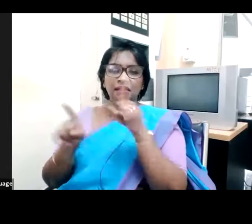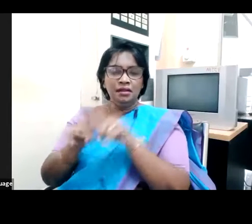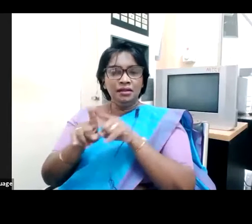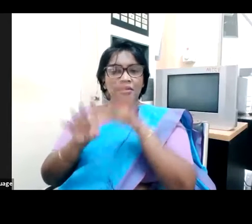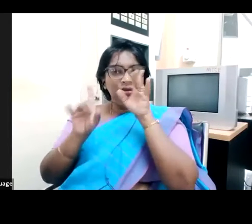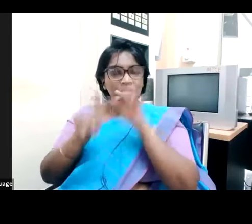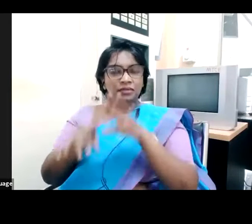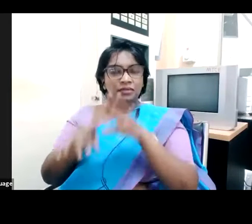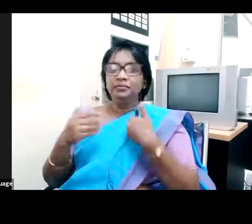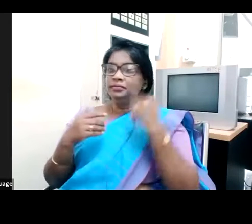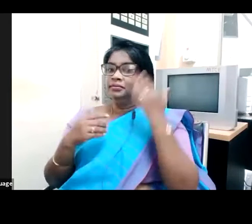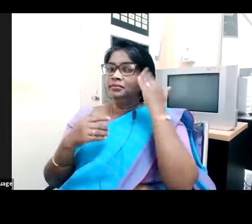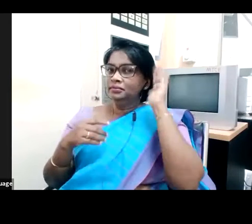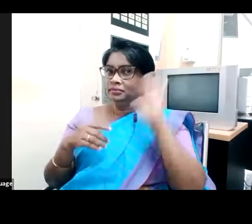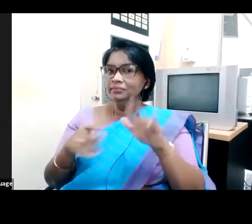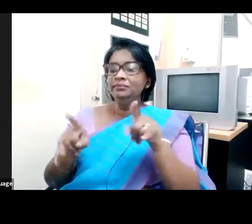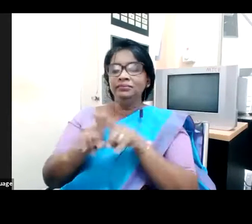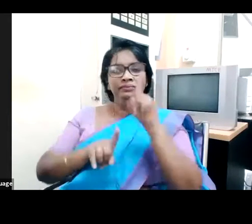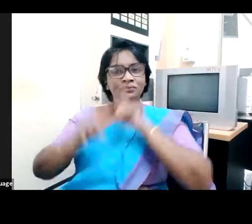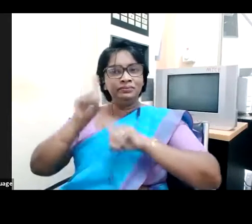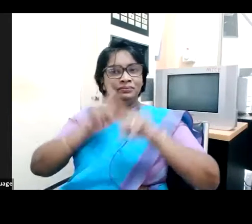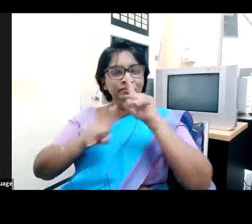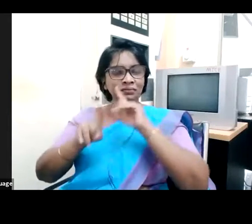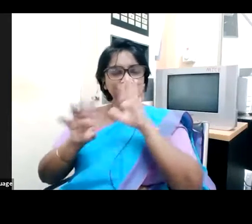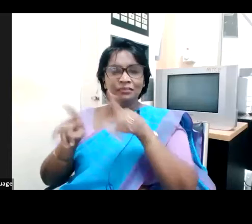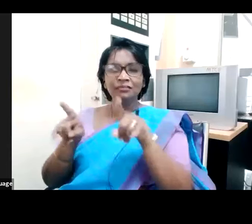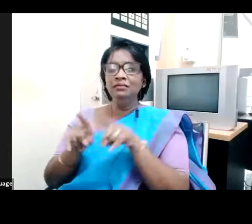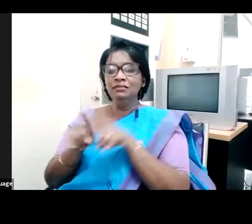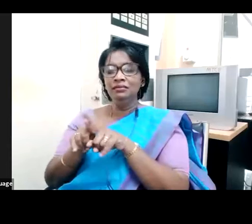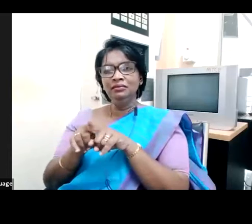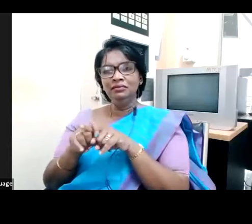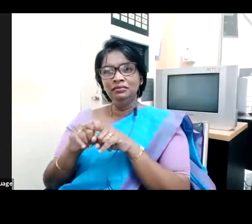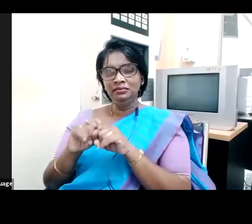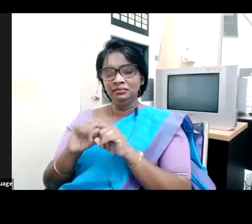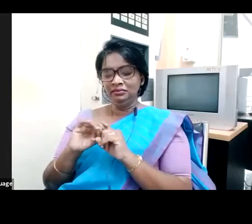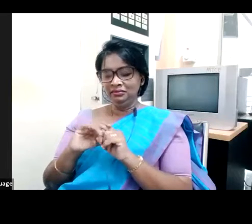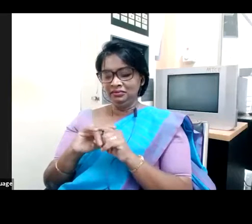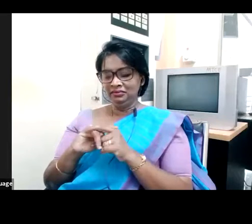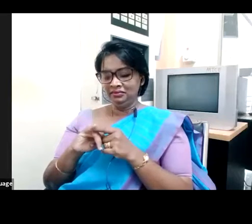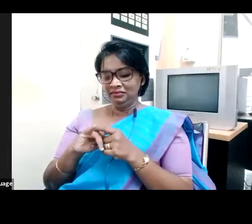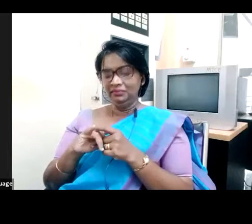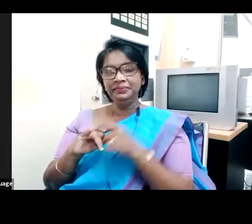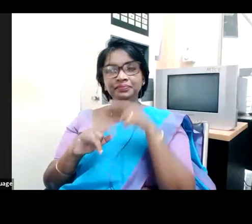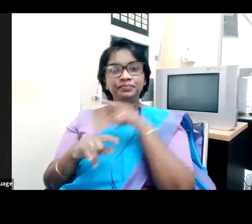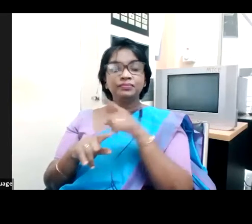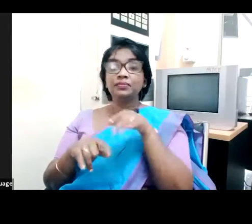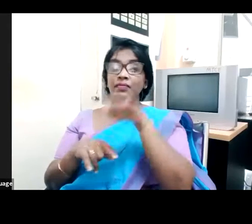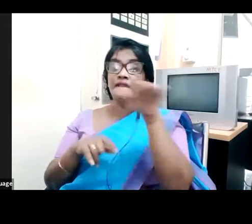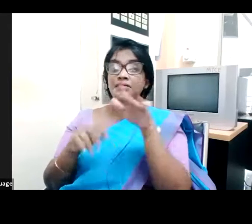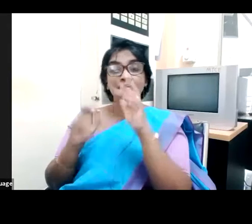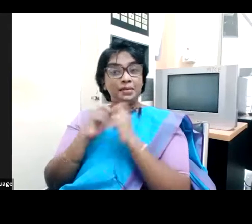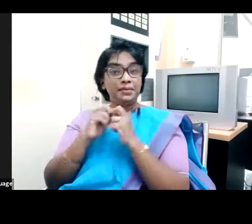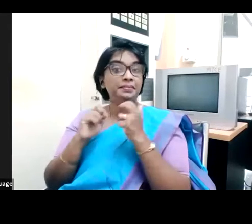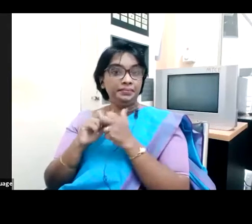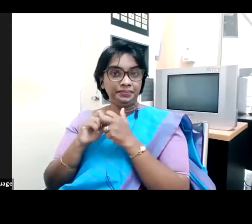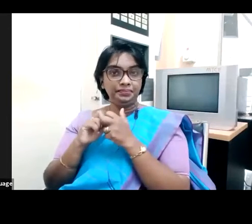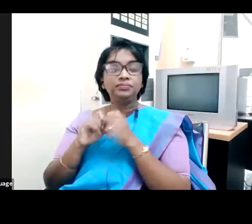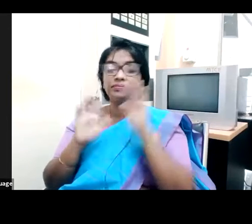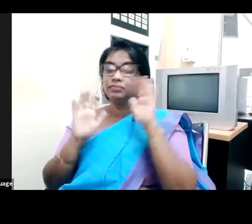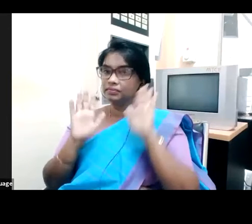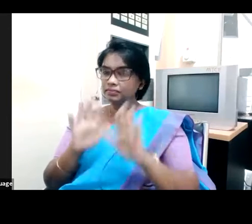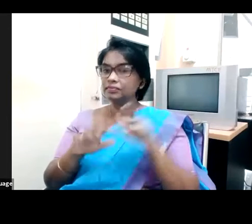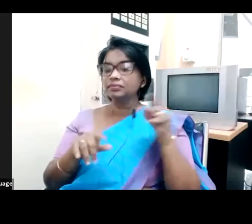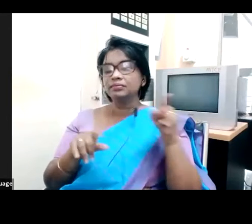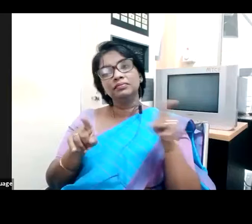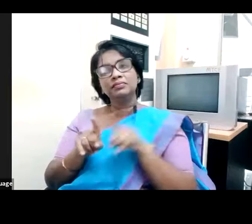the world thinks it is about women or it is a social problem, but it is not a social problem. It is an economic problem,